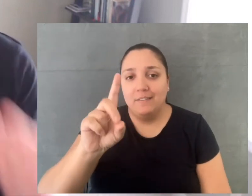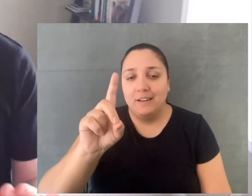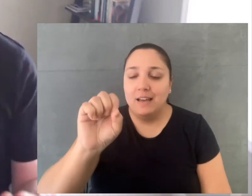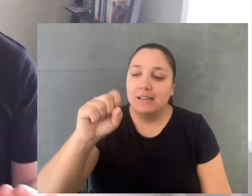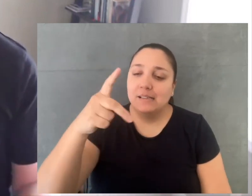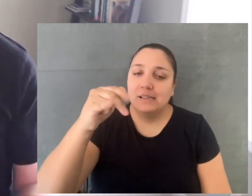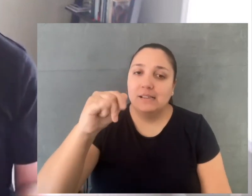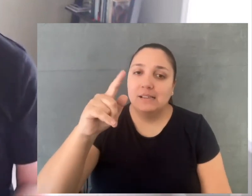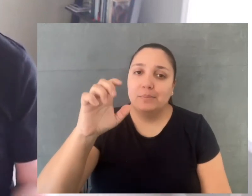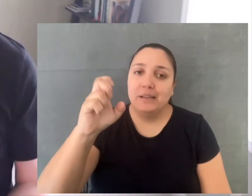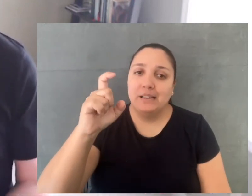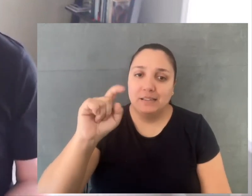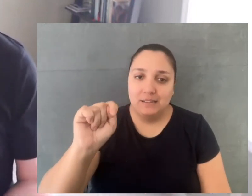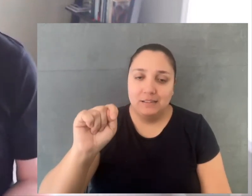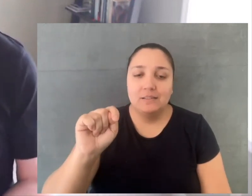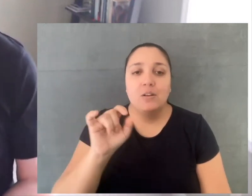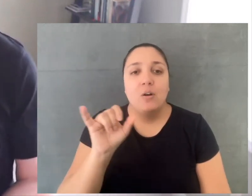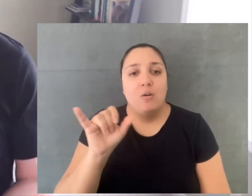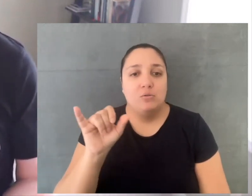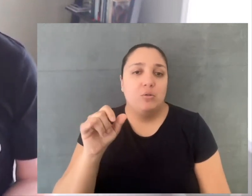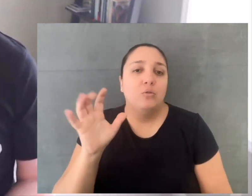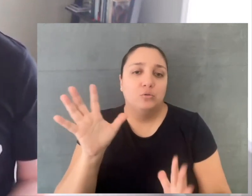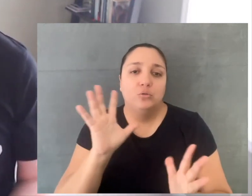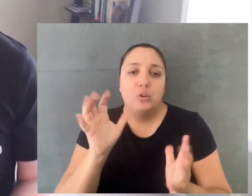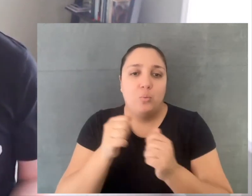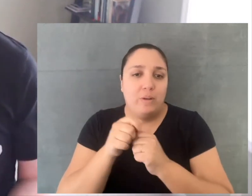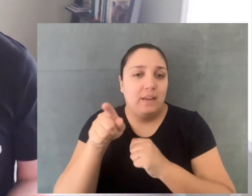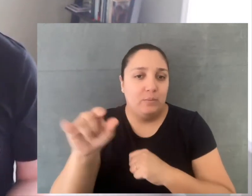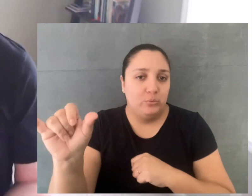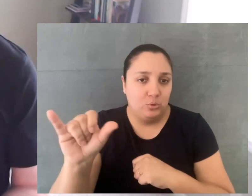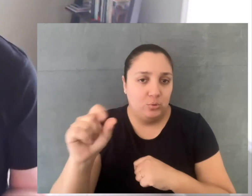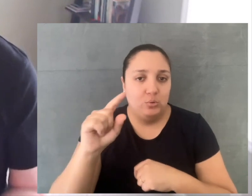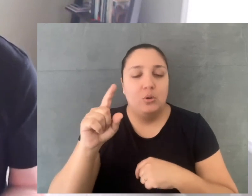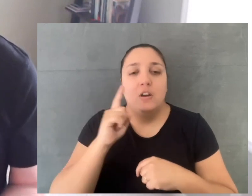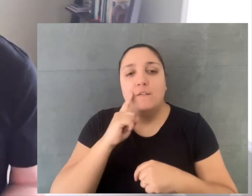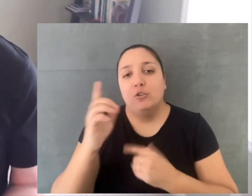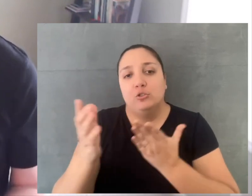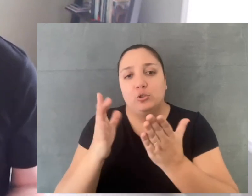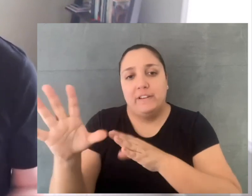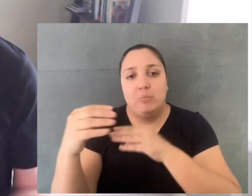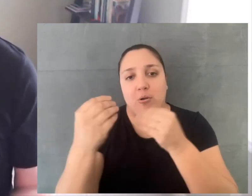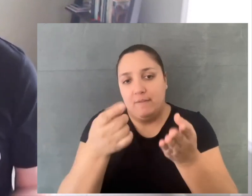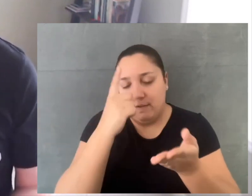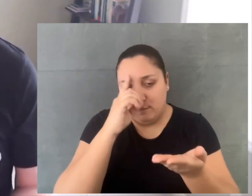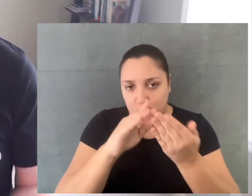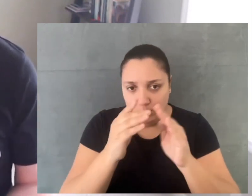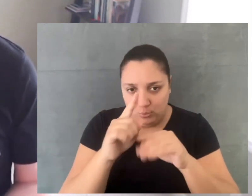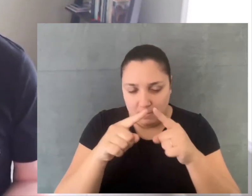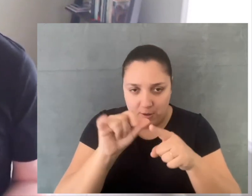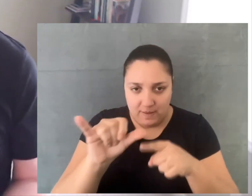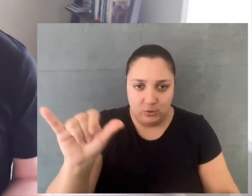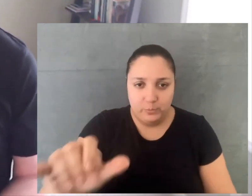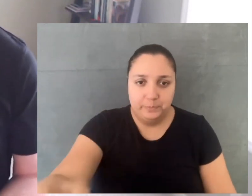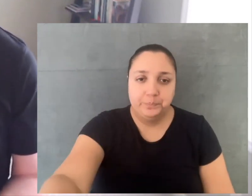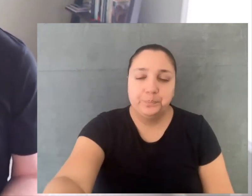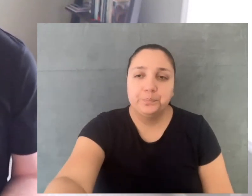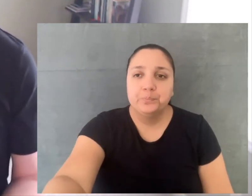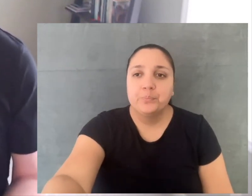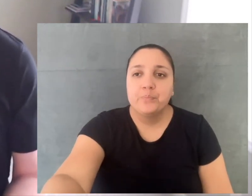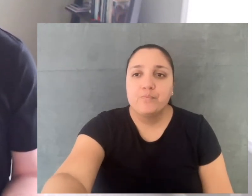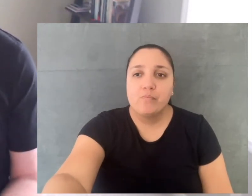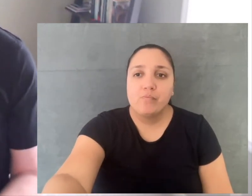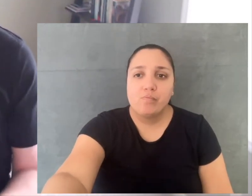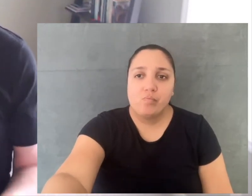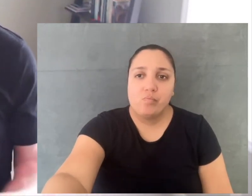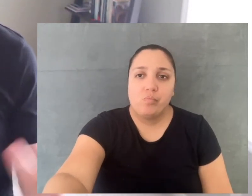people placed in jobs. So give him a quick shout out for the service that he's providing to the community around that as well.